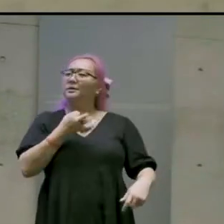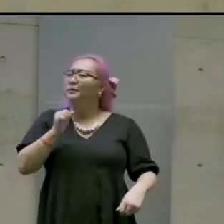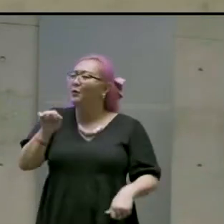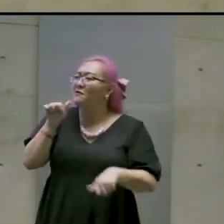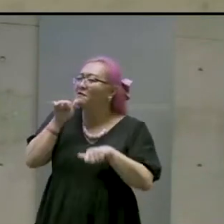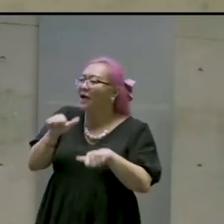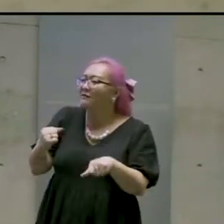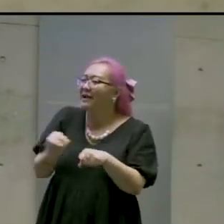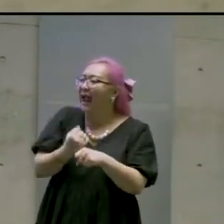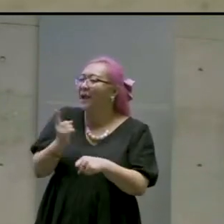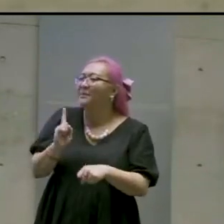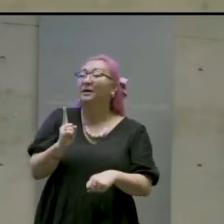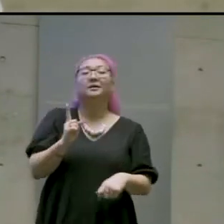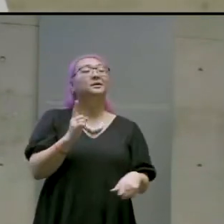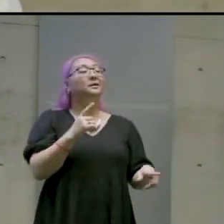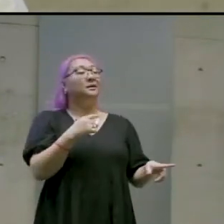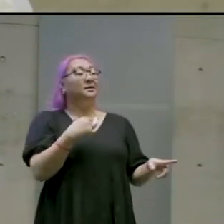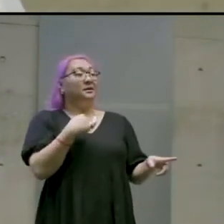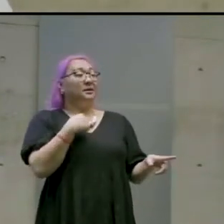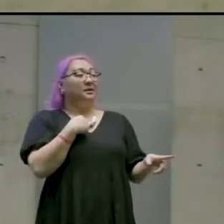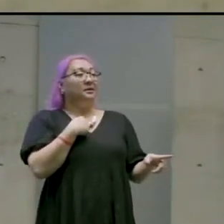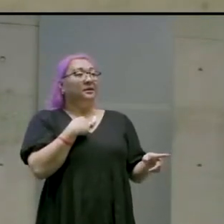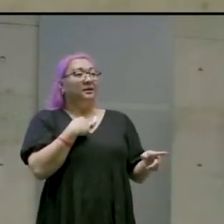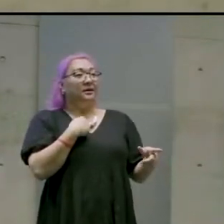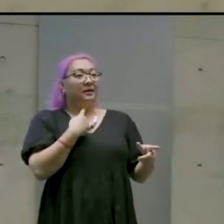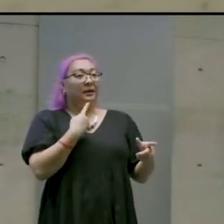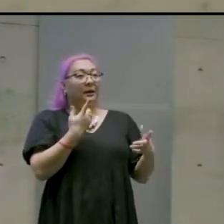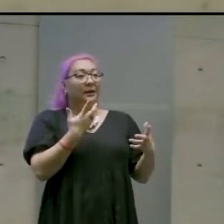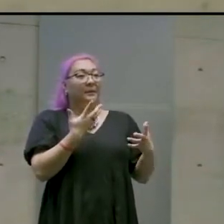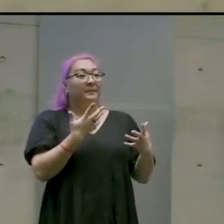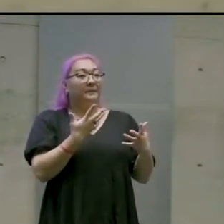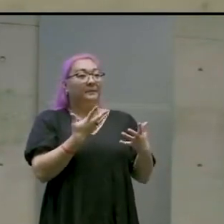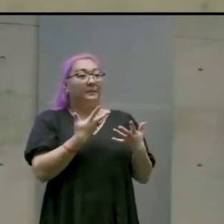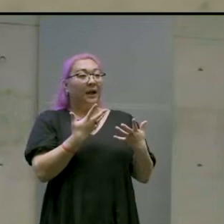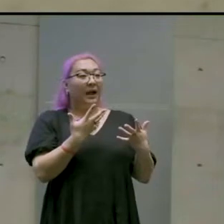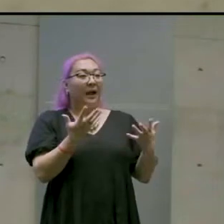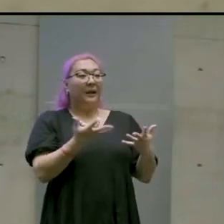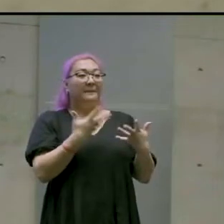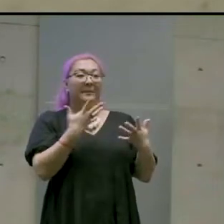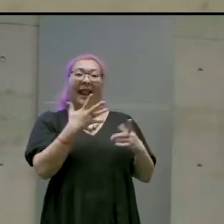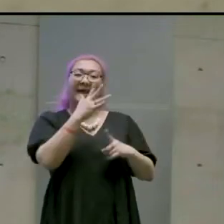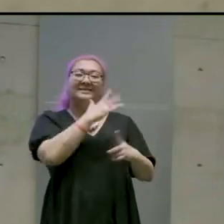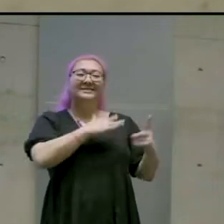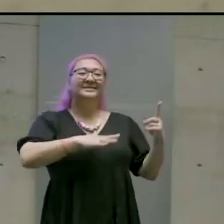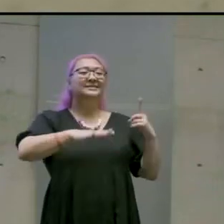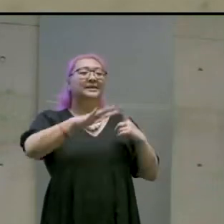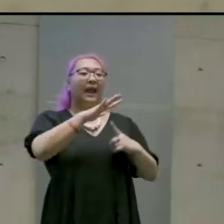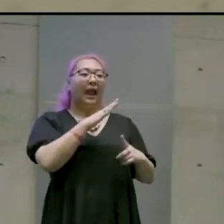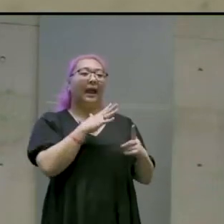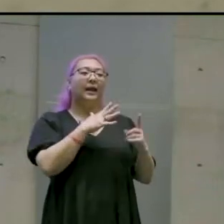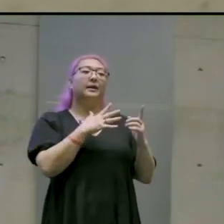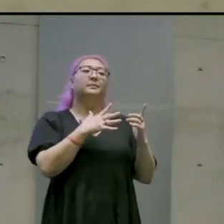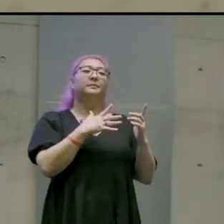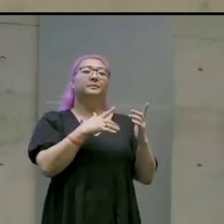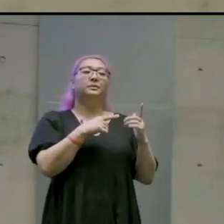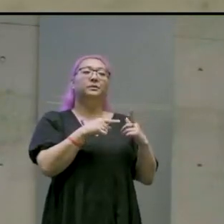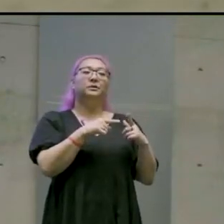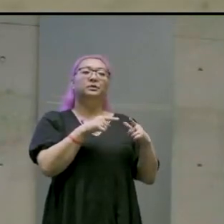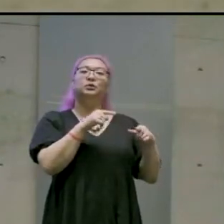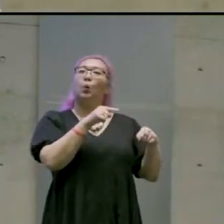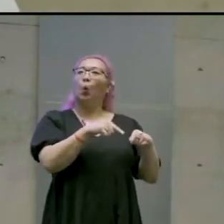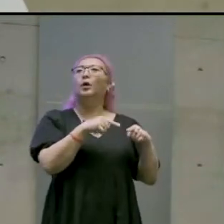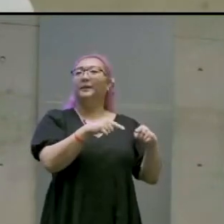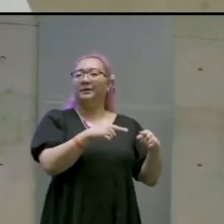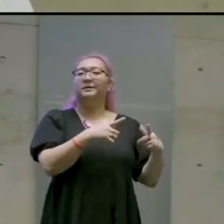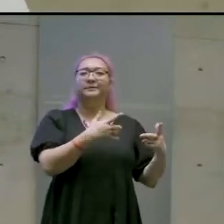it's Planescape Torment. I'm sure for a lot of people here, you can relate to why that game's so amazing. And he said, oh, why?